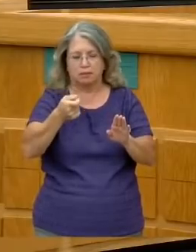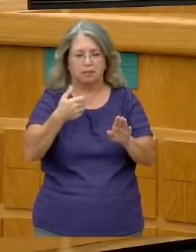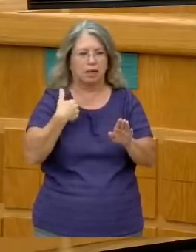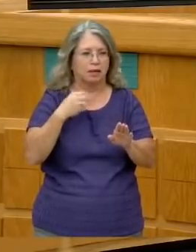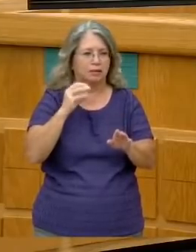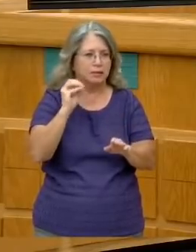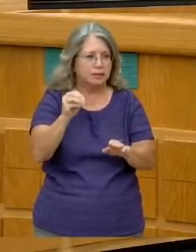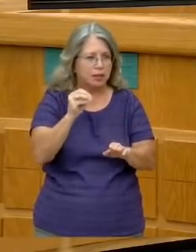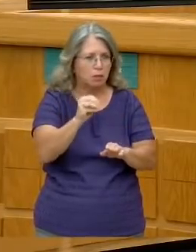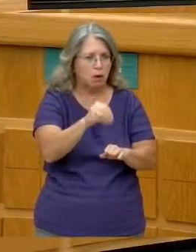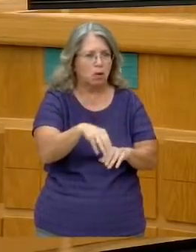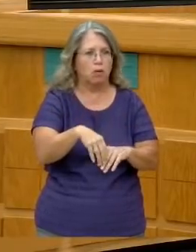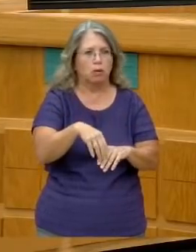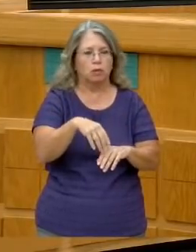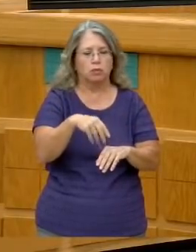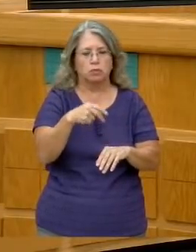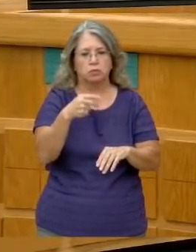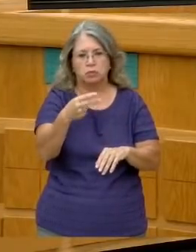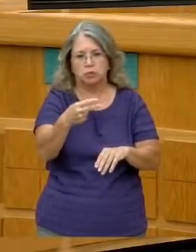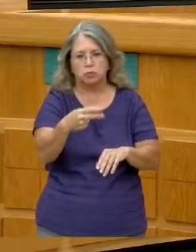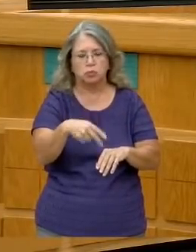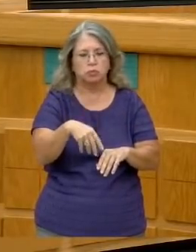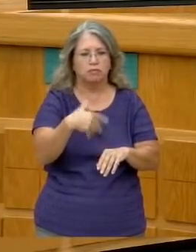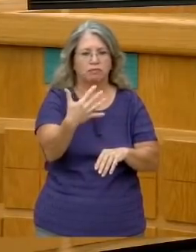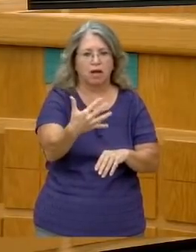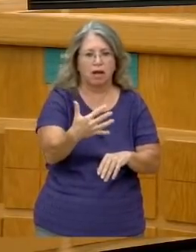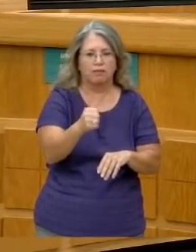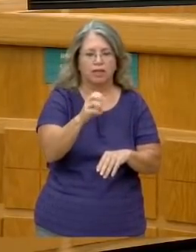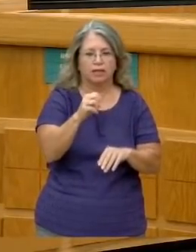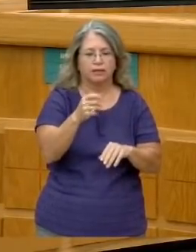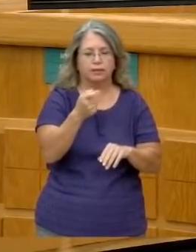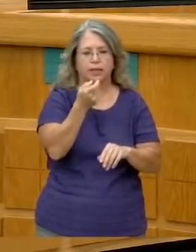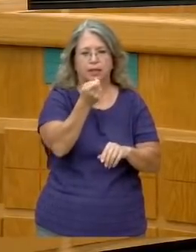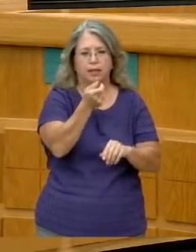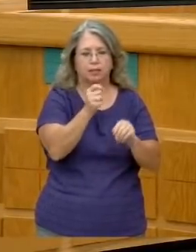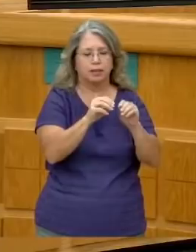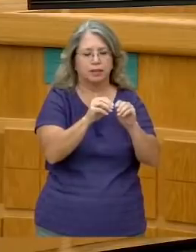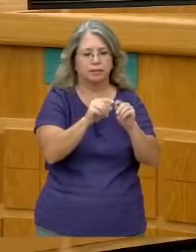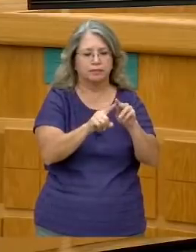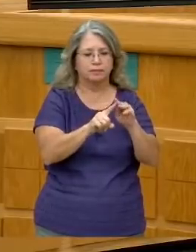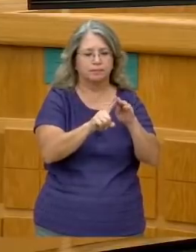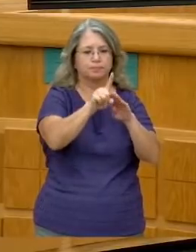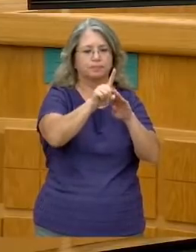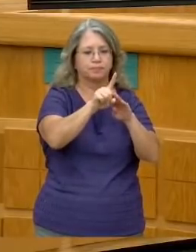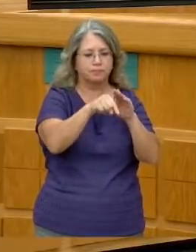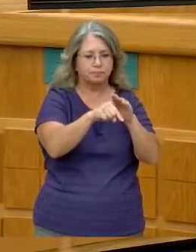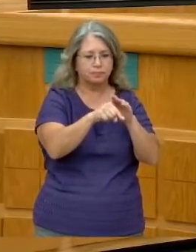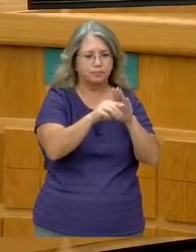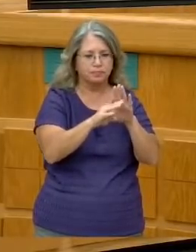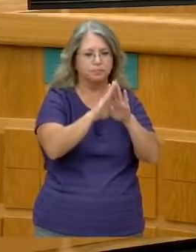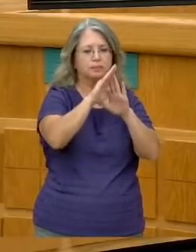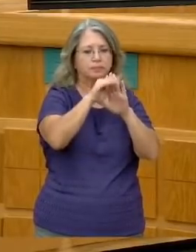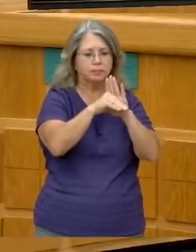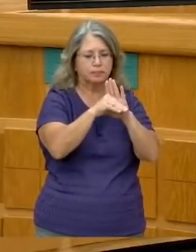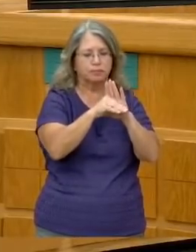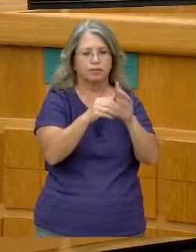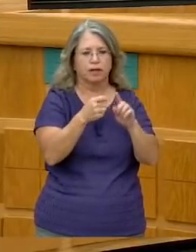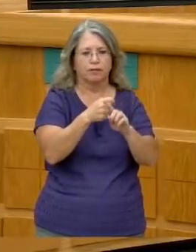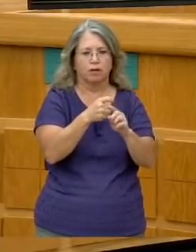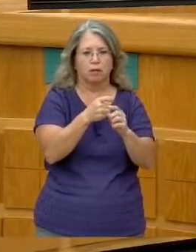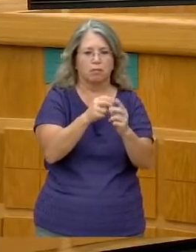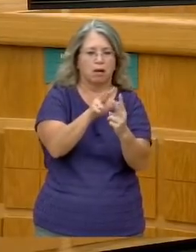cases, 5 cases. There was a little bit of a spike there from some of the outbreaks that we had in specific